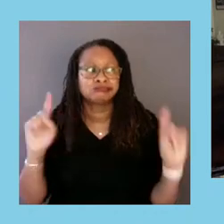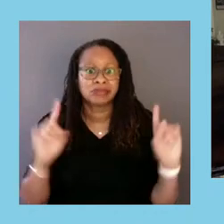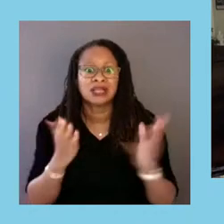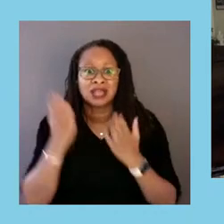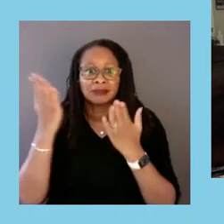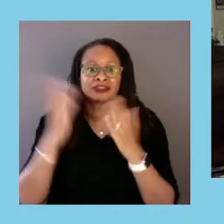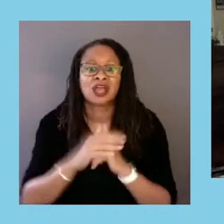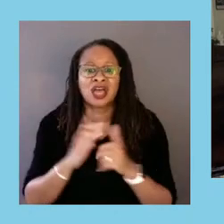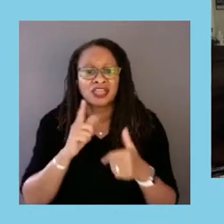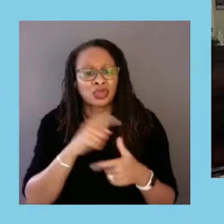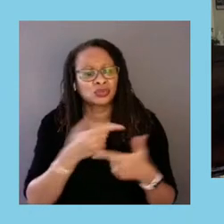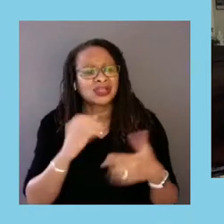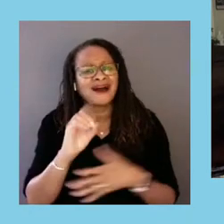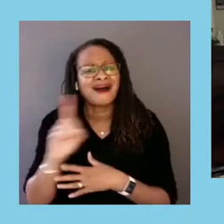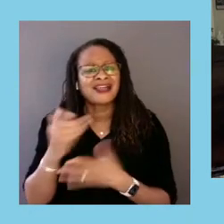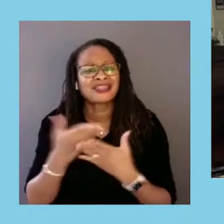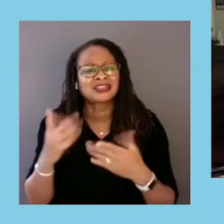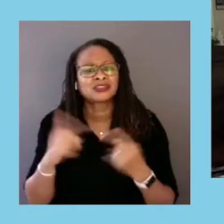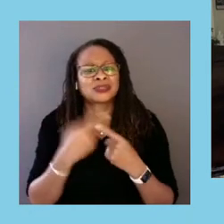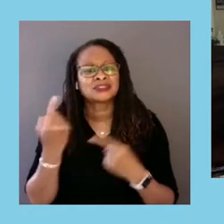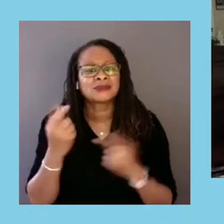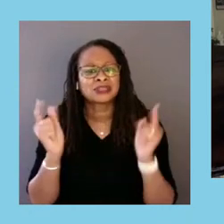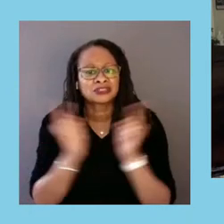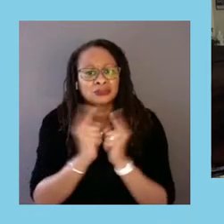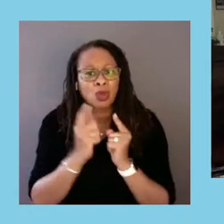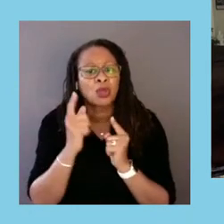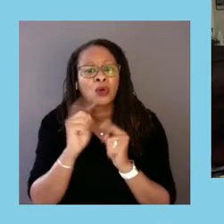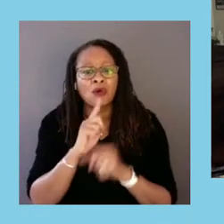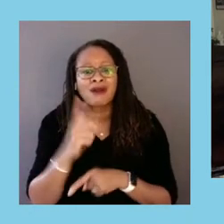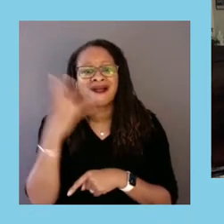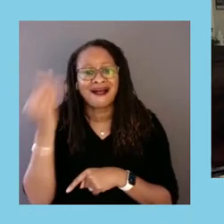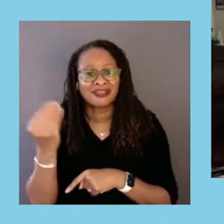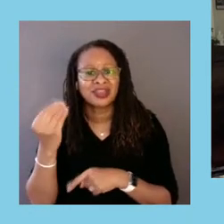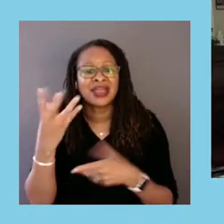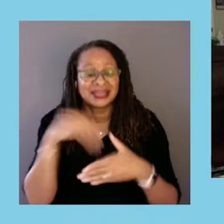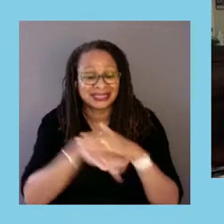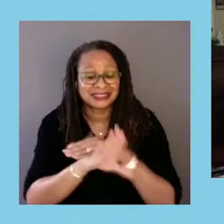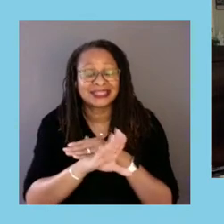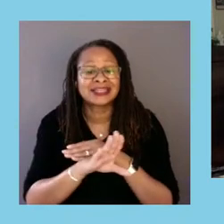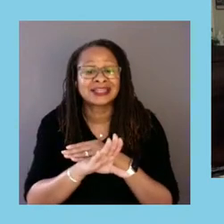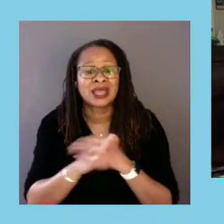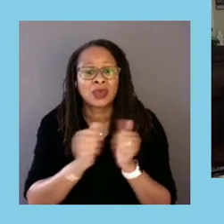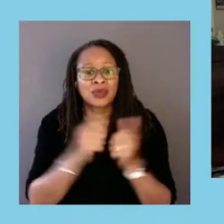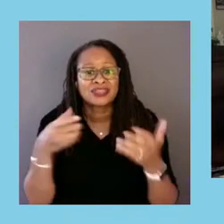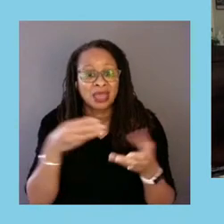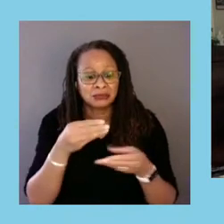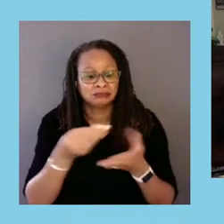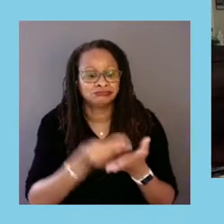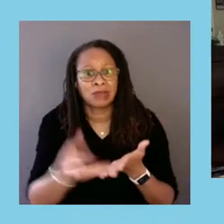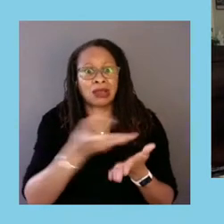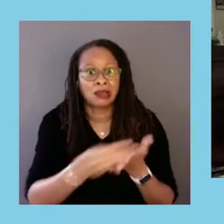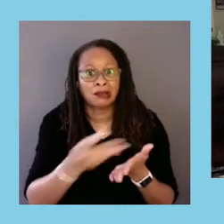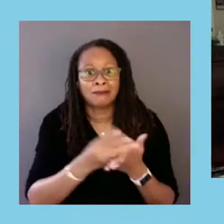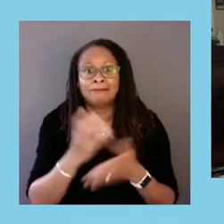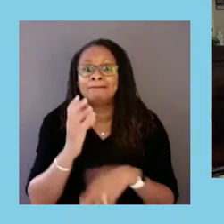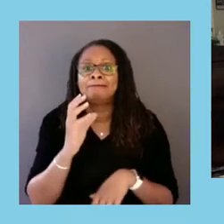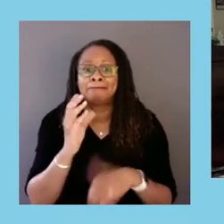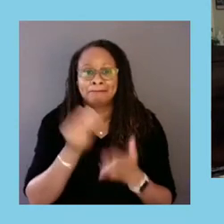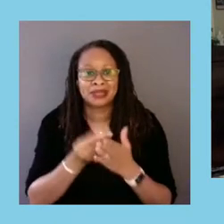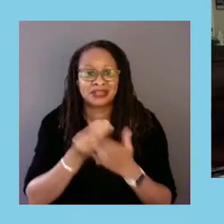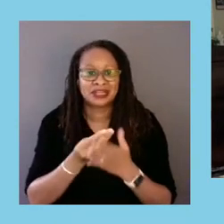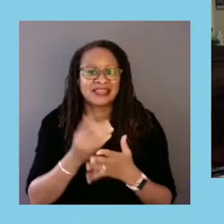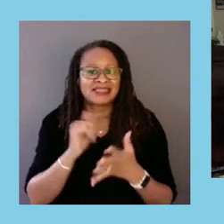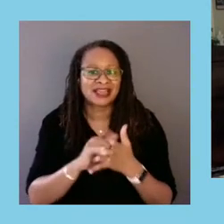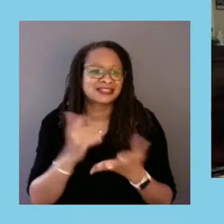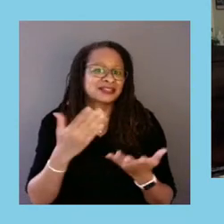when something small or sort of like out there gets in, you know, without spending so much money, are sort of like the cases that the best case scenario,